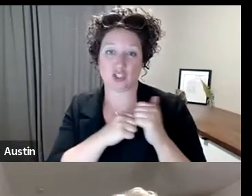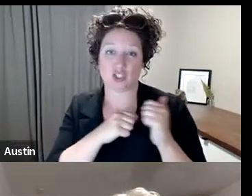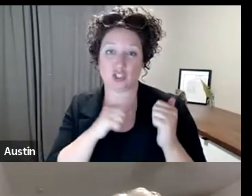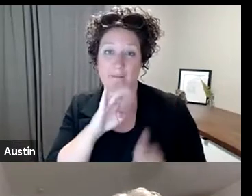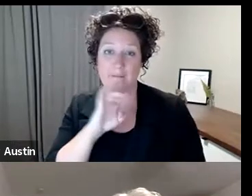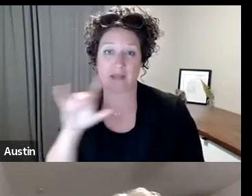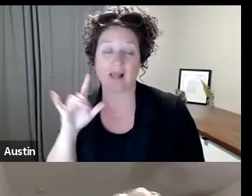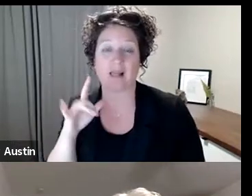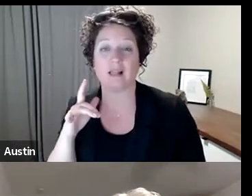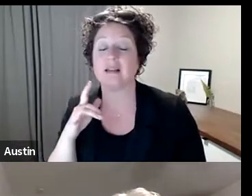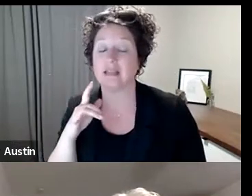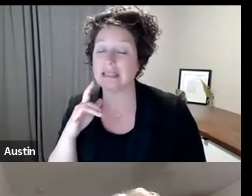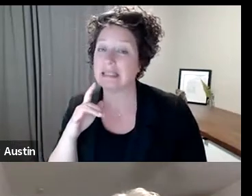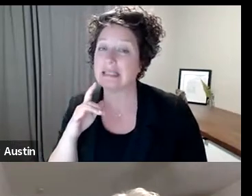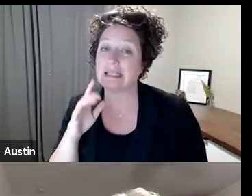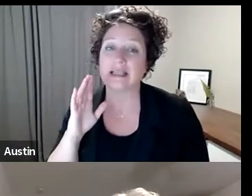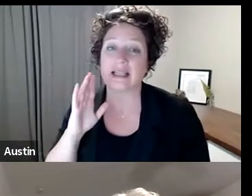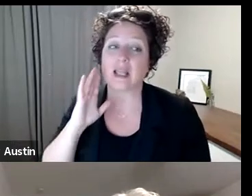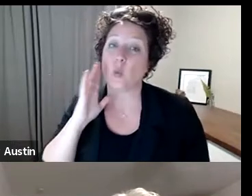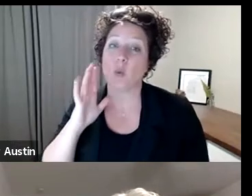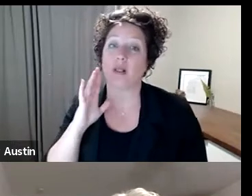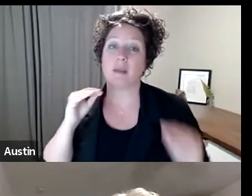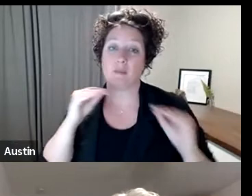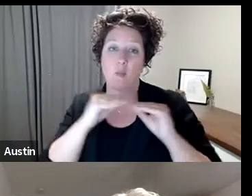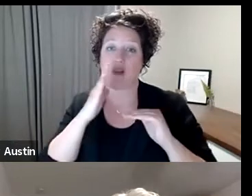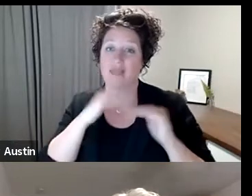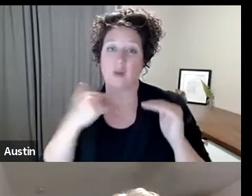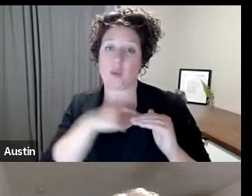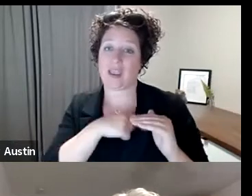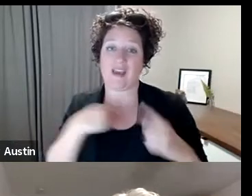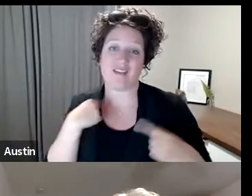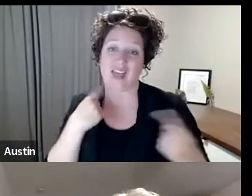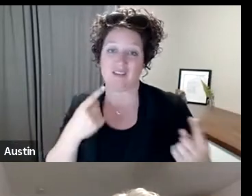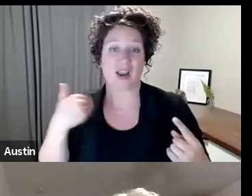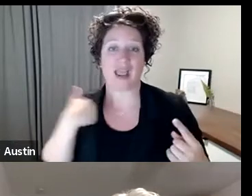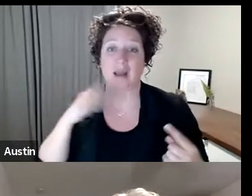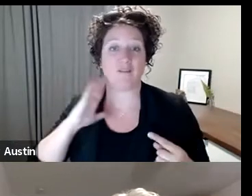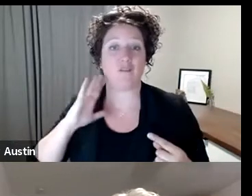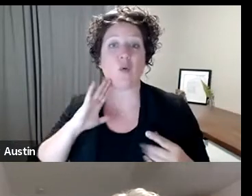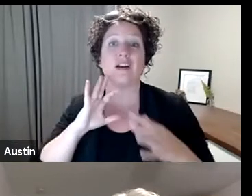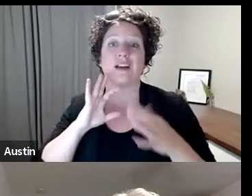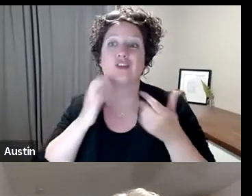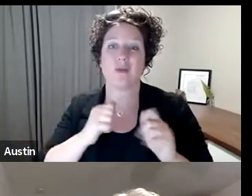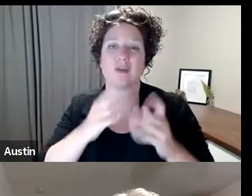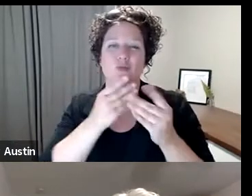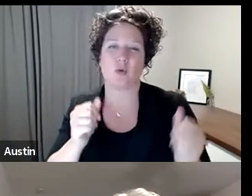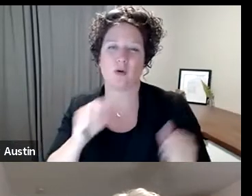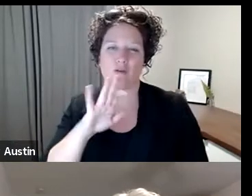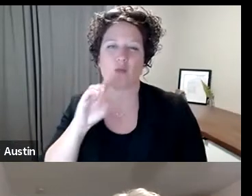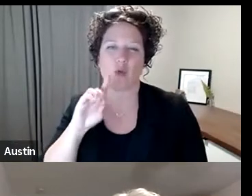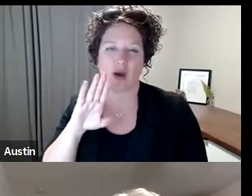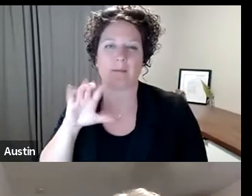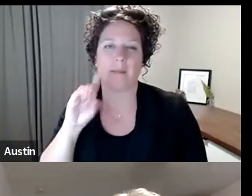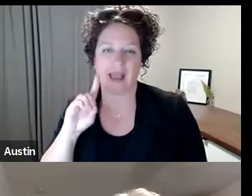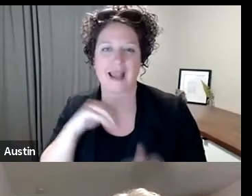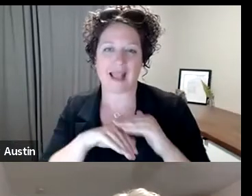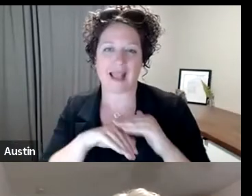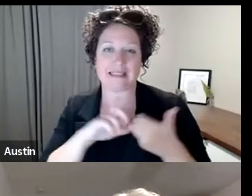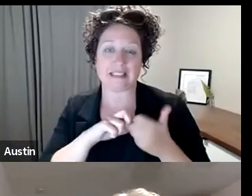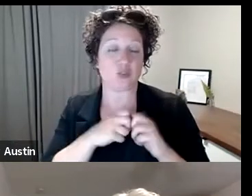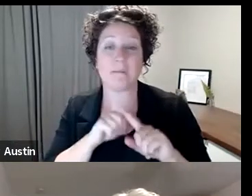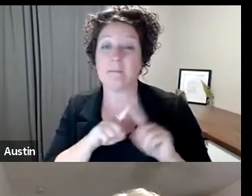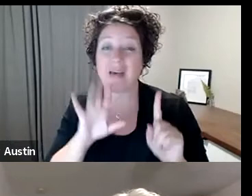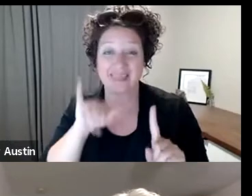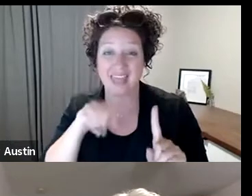is going to go further than we've ever gone before in trying to solve the broadband access issue. But that on its own